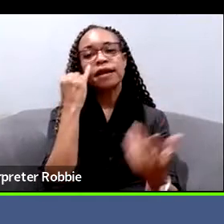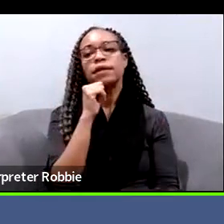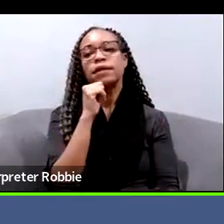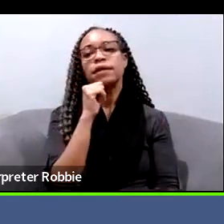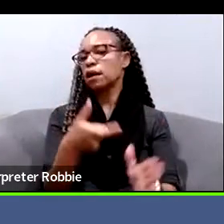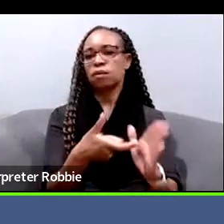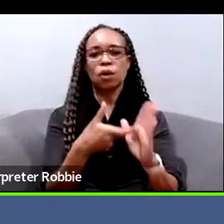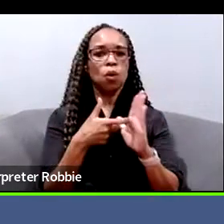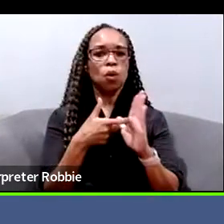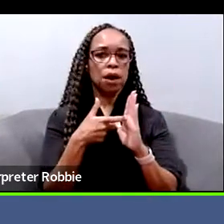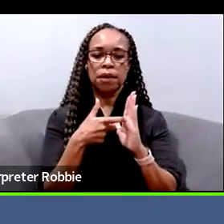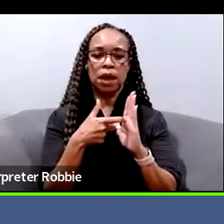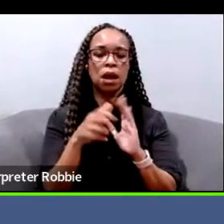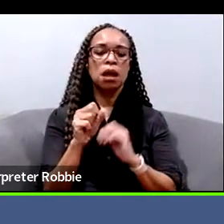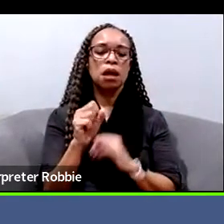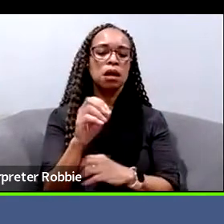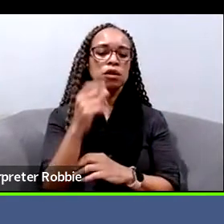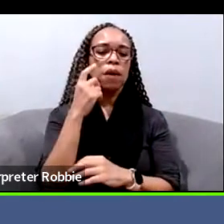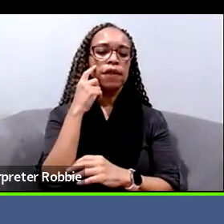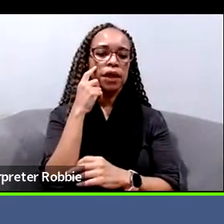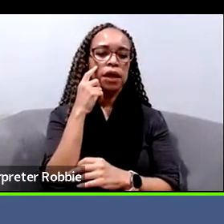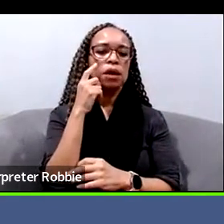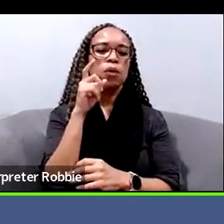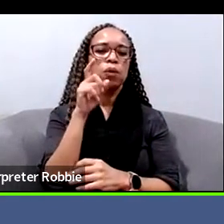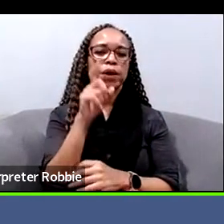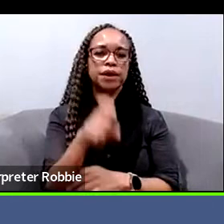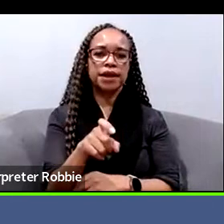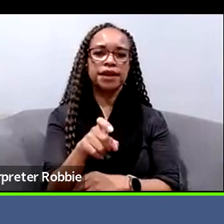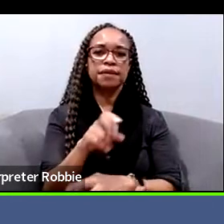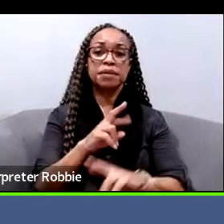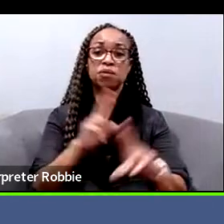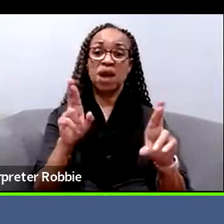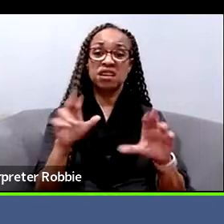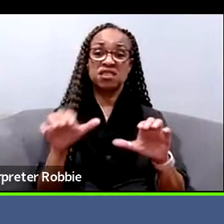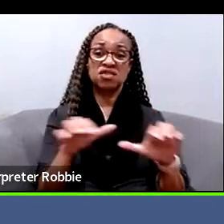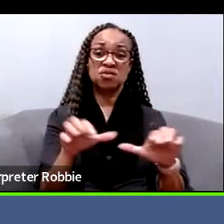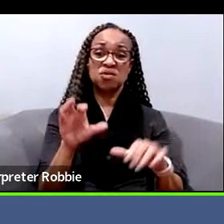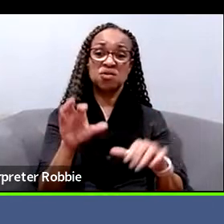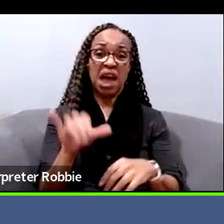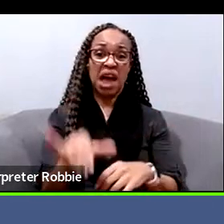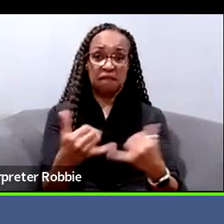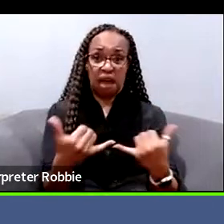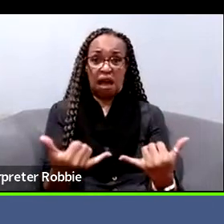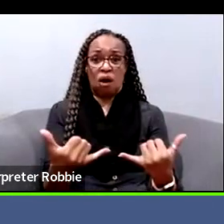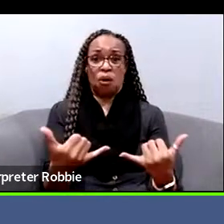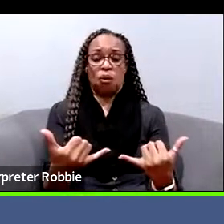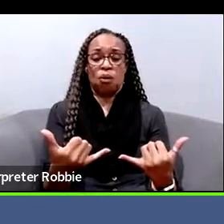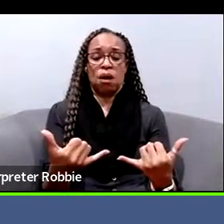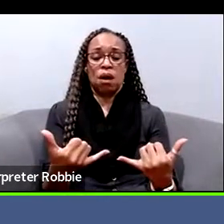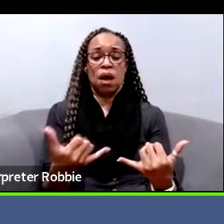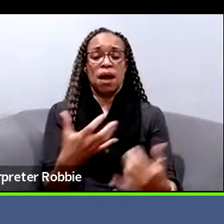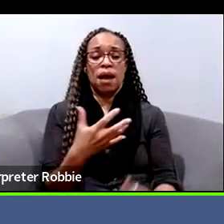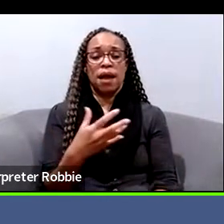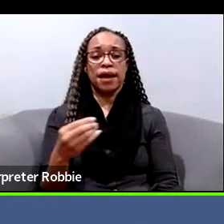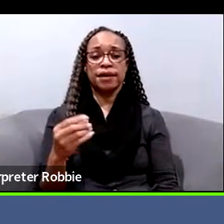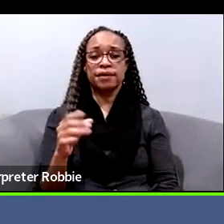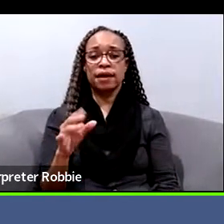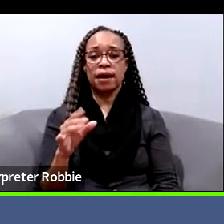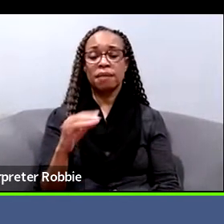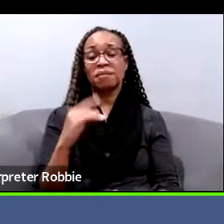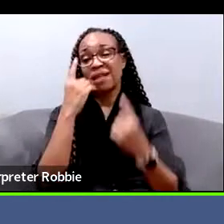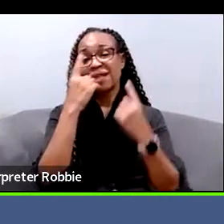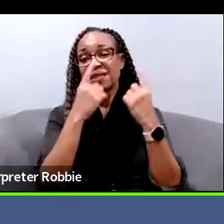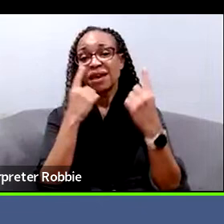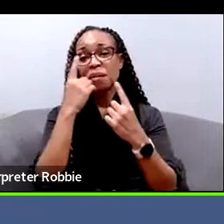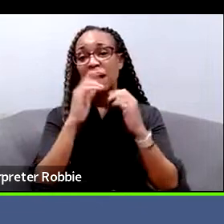So I think, we need to be prepared to do that to some degree now, and think about how we